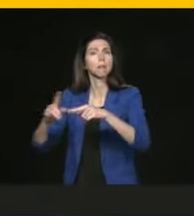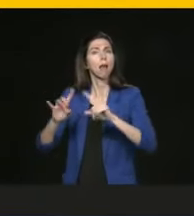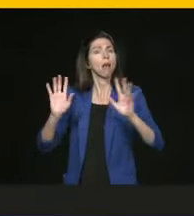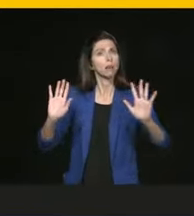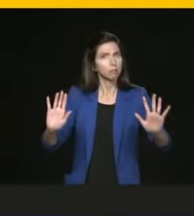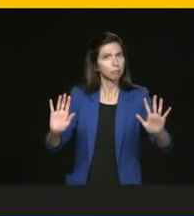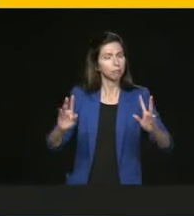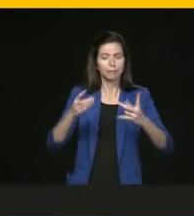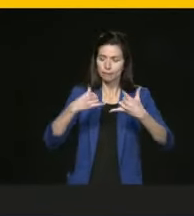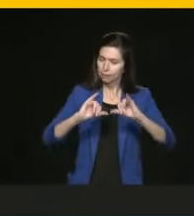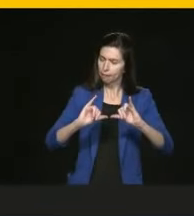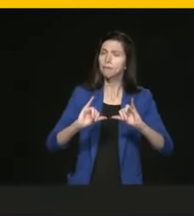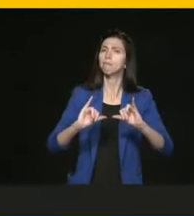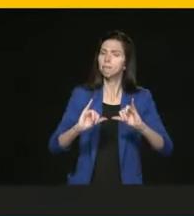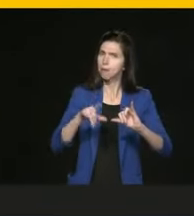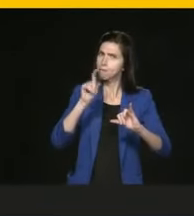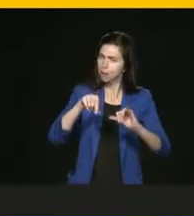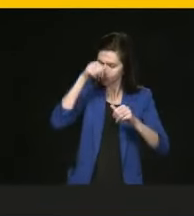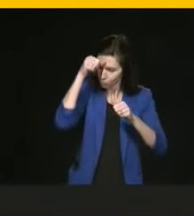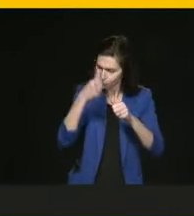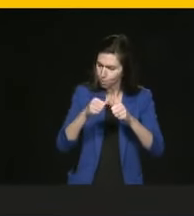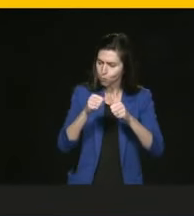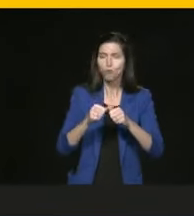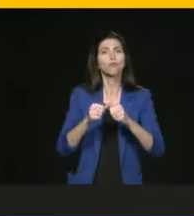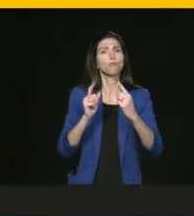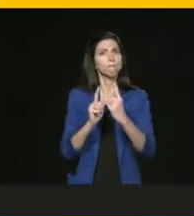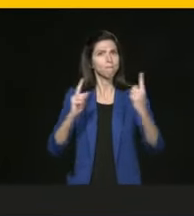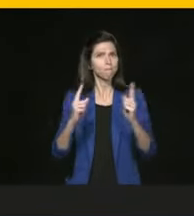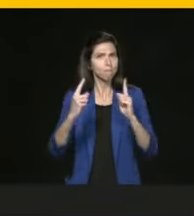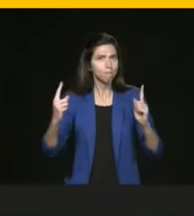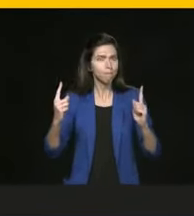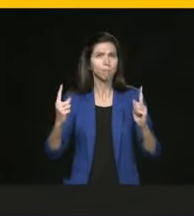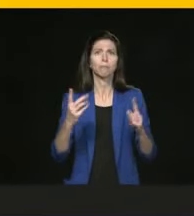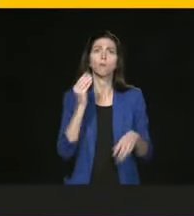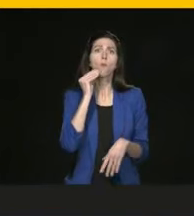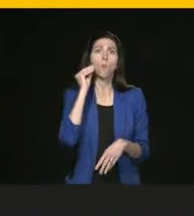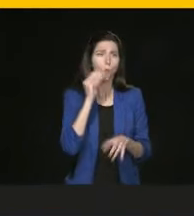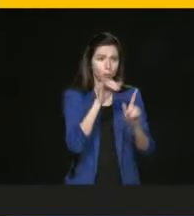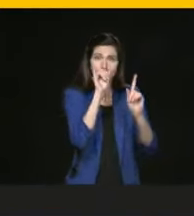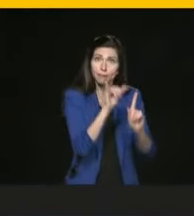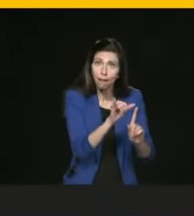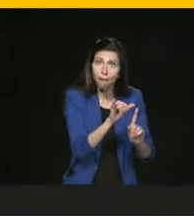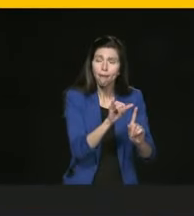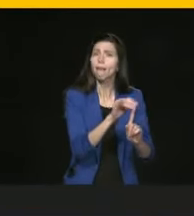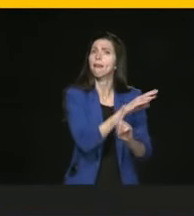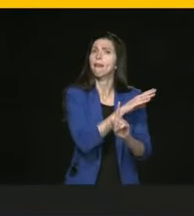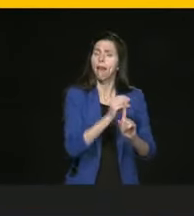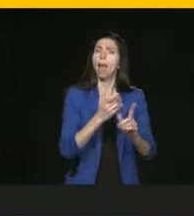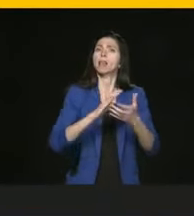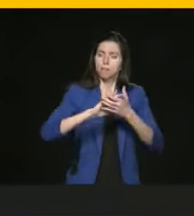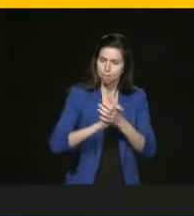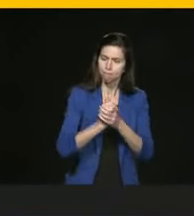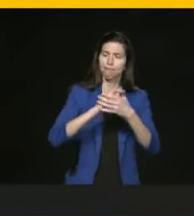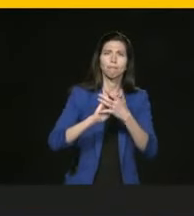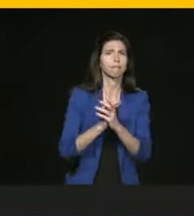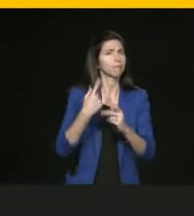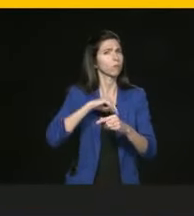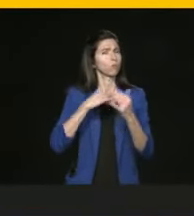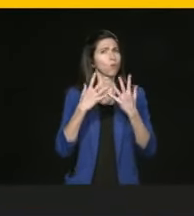are helping to stop the transmission of COVID-19 in our communities. This includes washing your hands